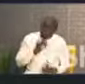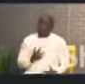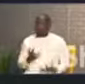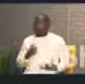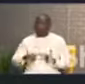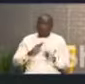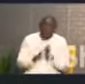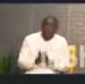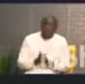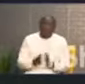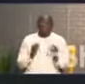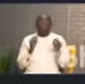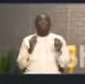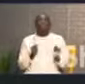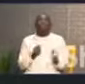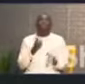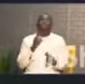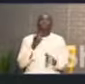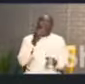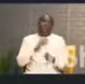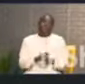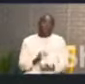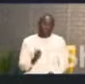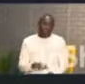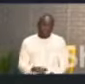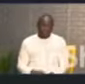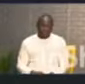becoming, the faster the promises come.